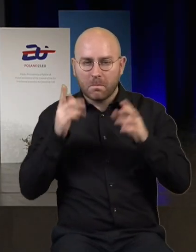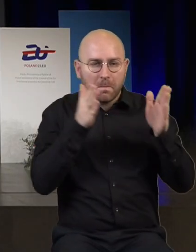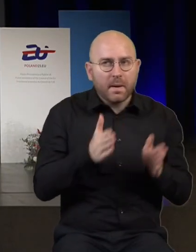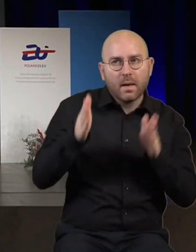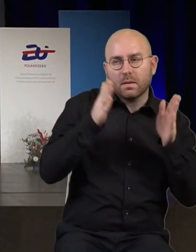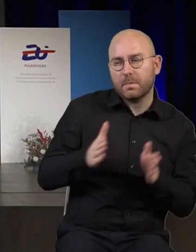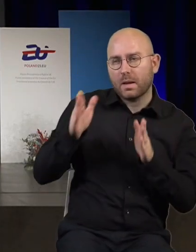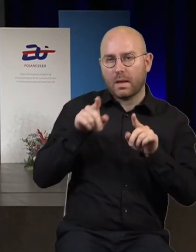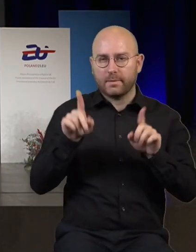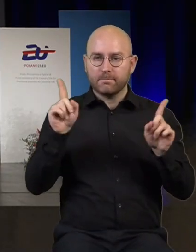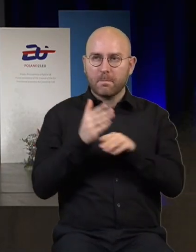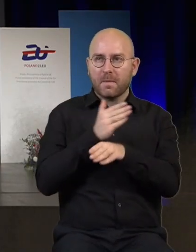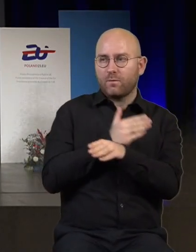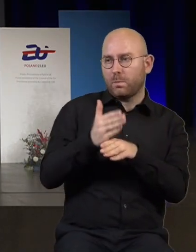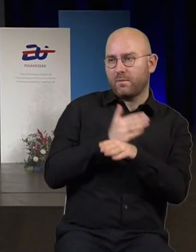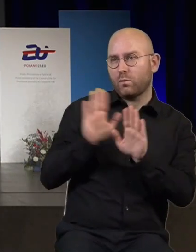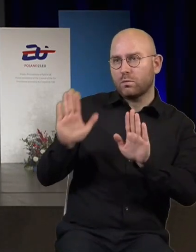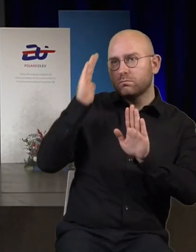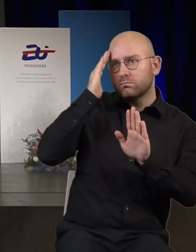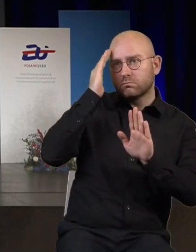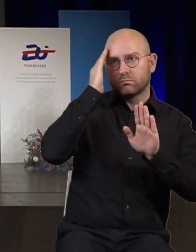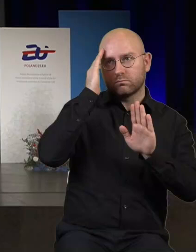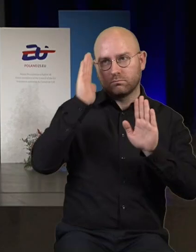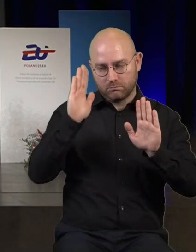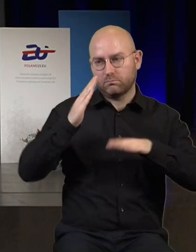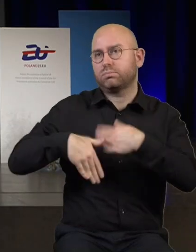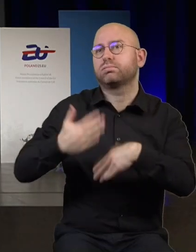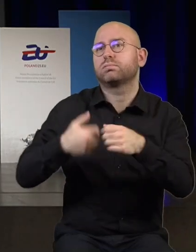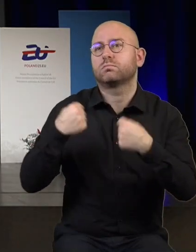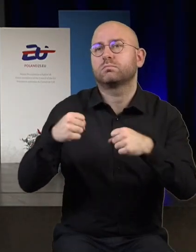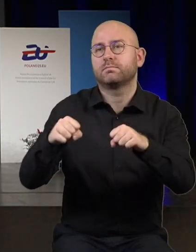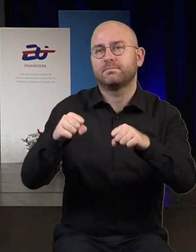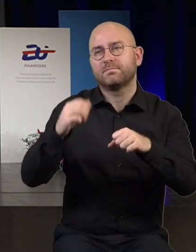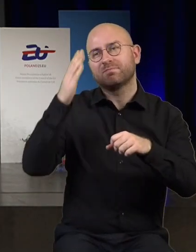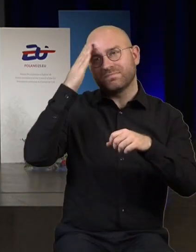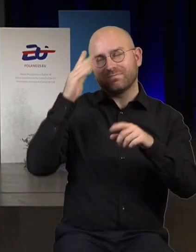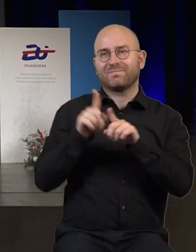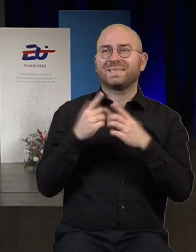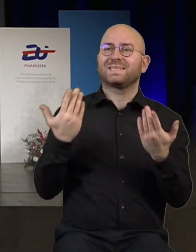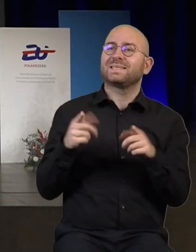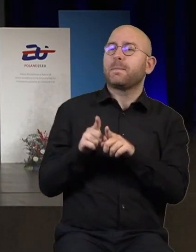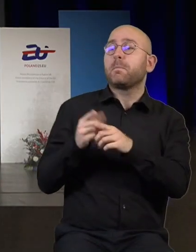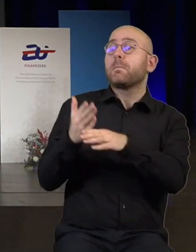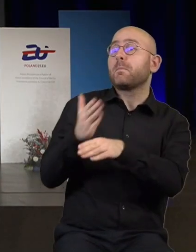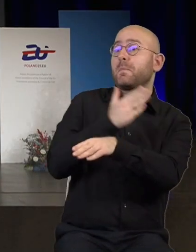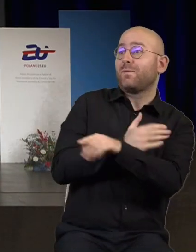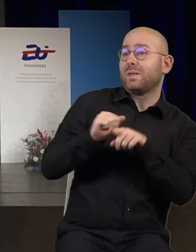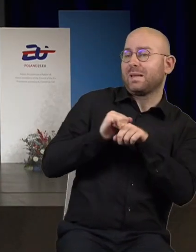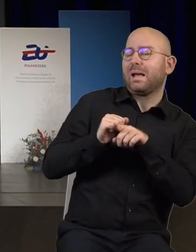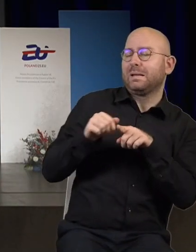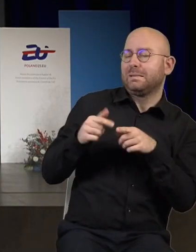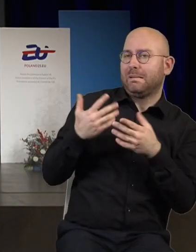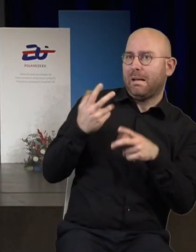the action plan on military mobility, I suppose 2.0 from 2022. We all know about it. And this